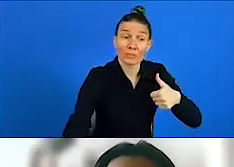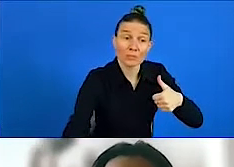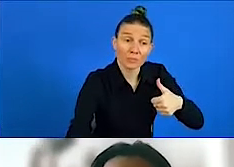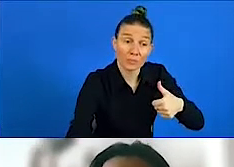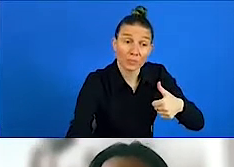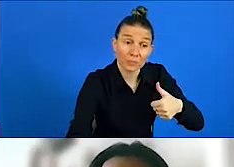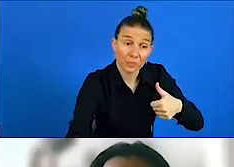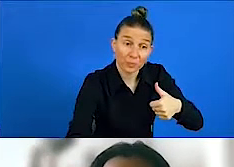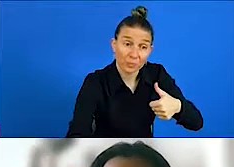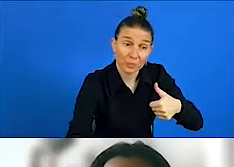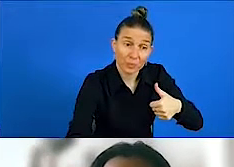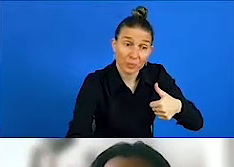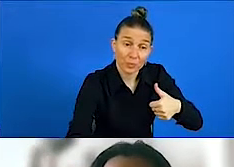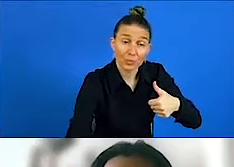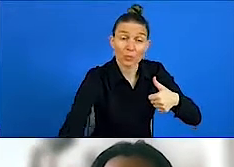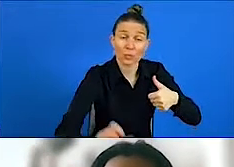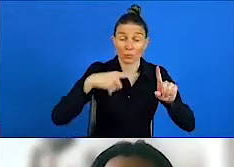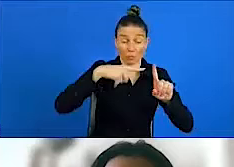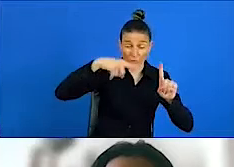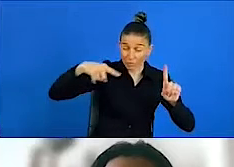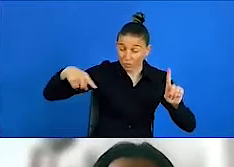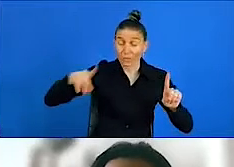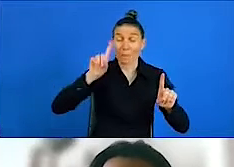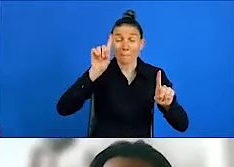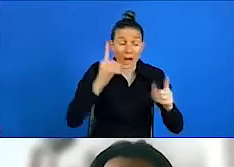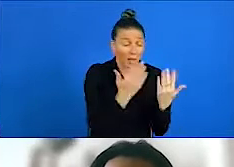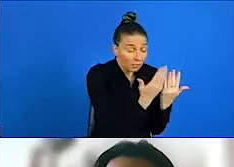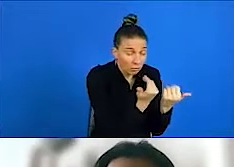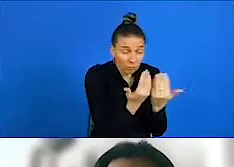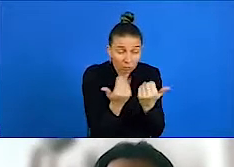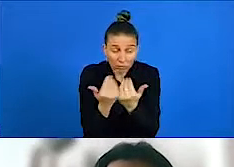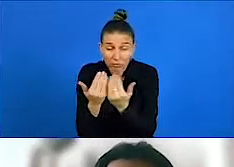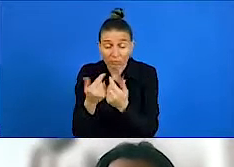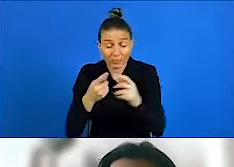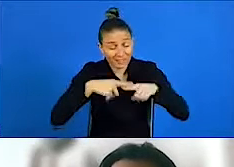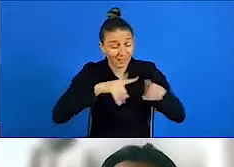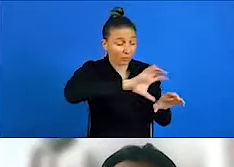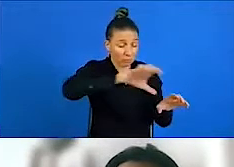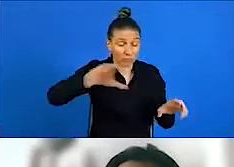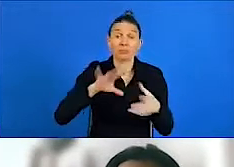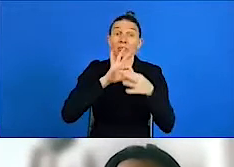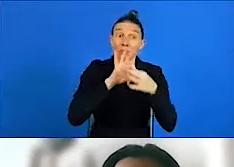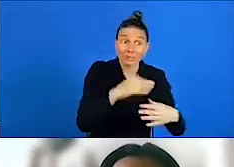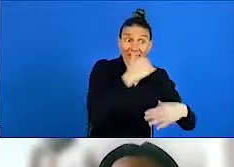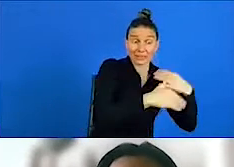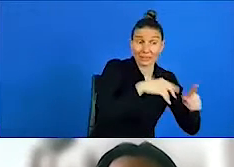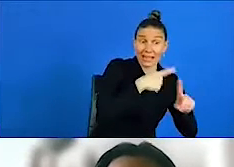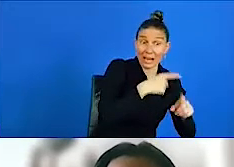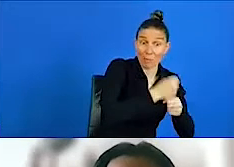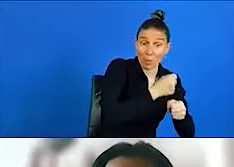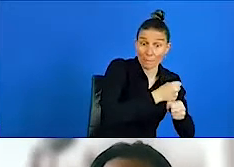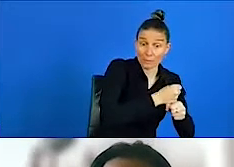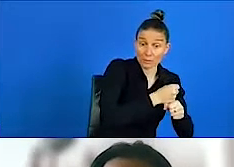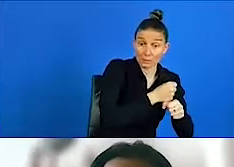of reliable and comparable disaggregated data across countries on disability and employment. Secondly, on